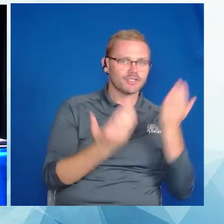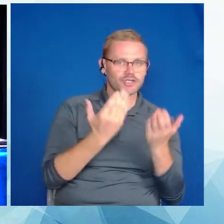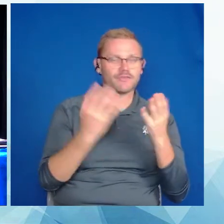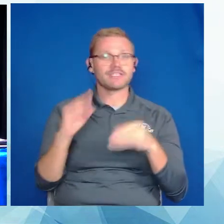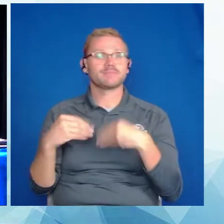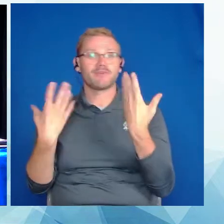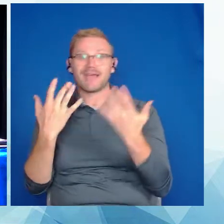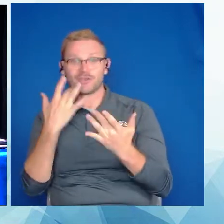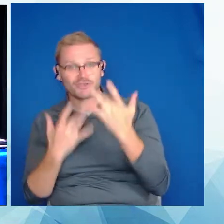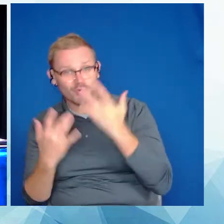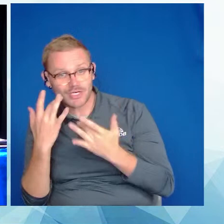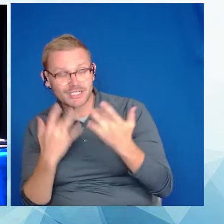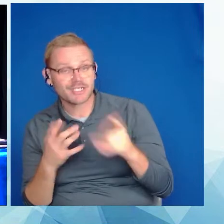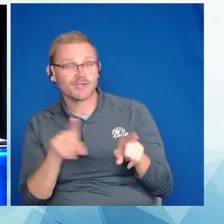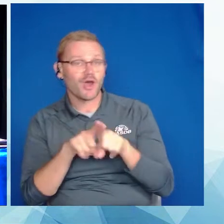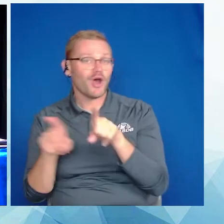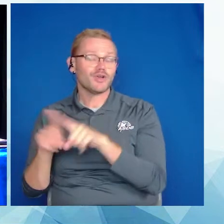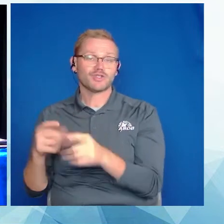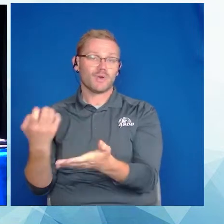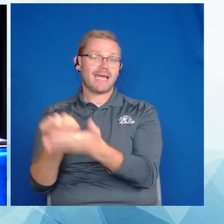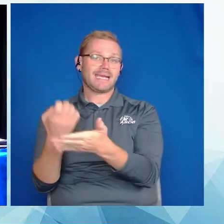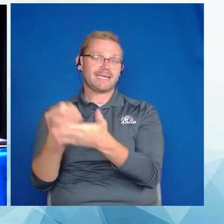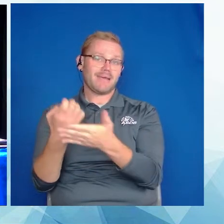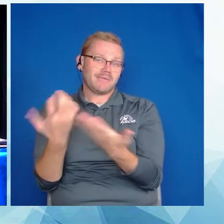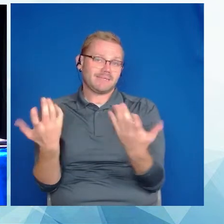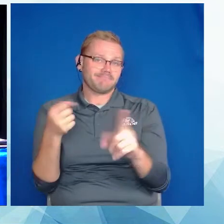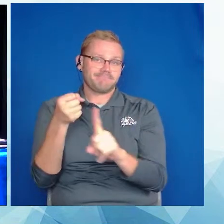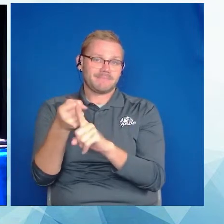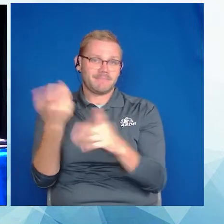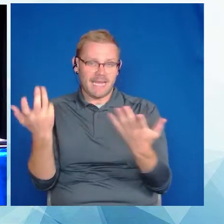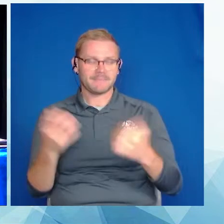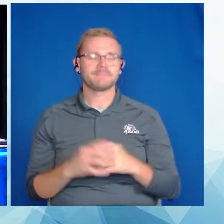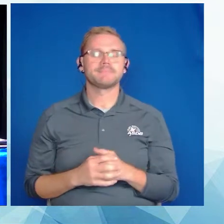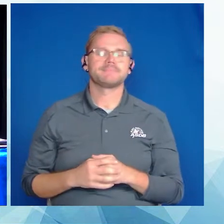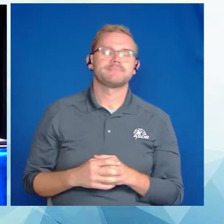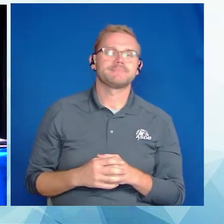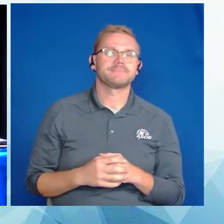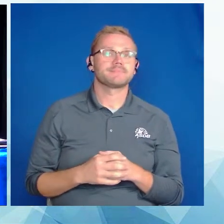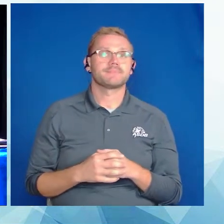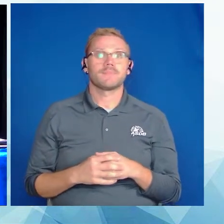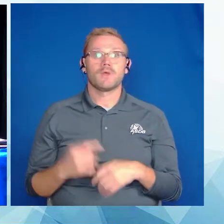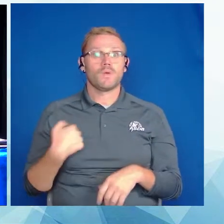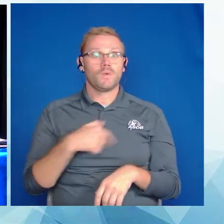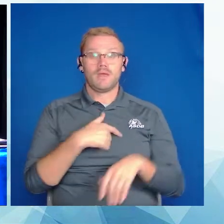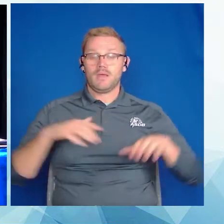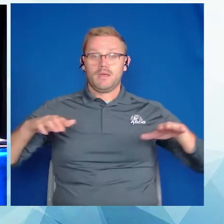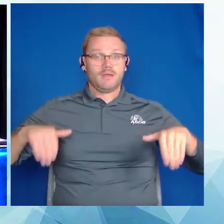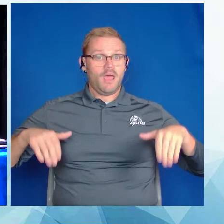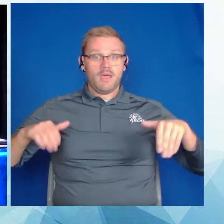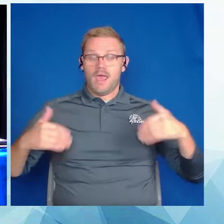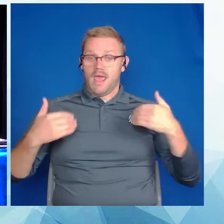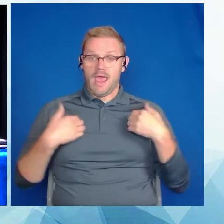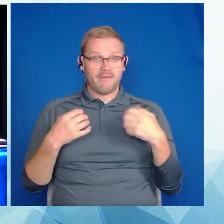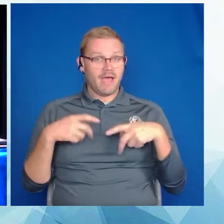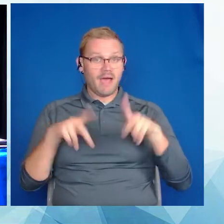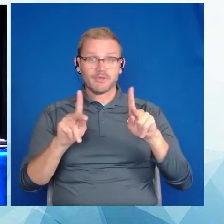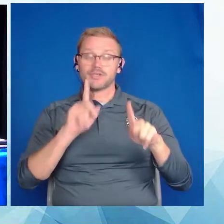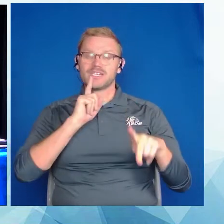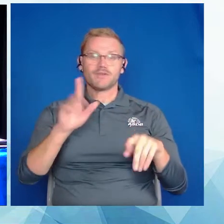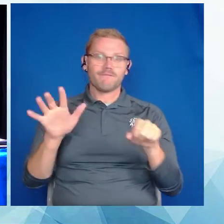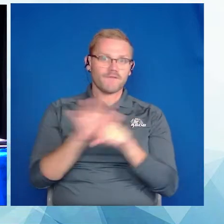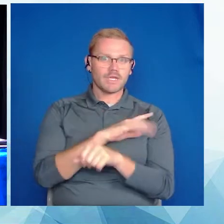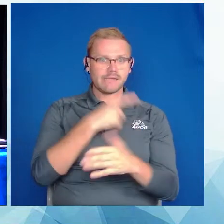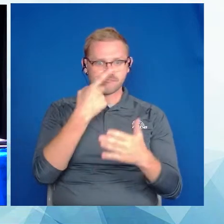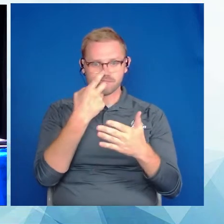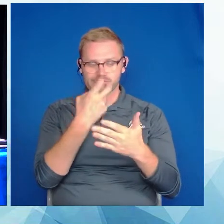provider shortages, as well as economic factors. We have not yet had an opportunity to thoroughly